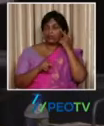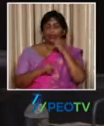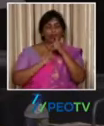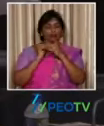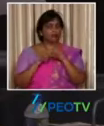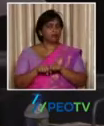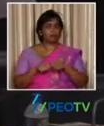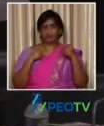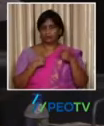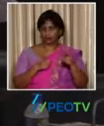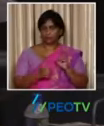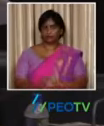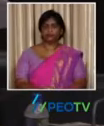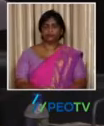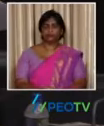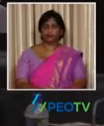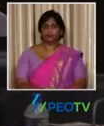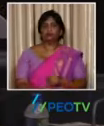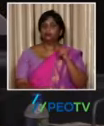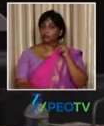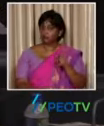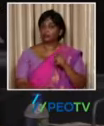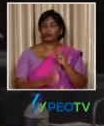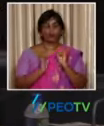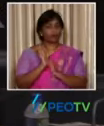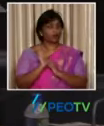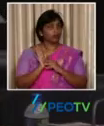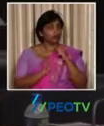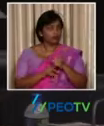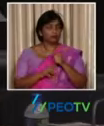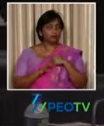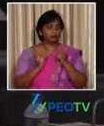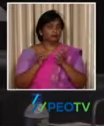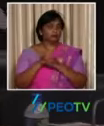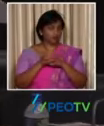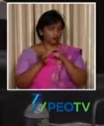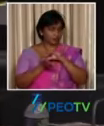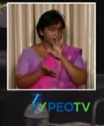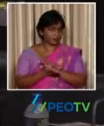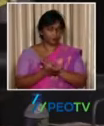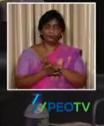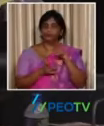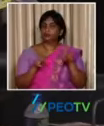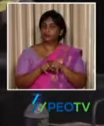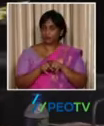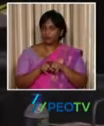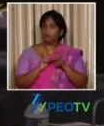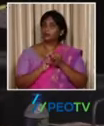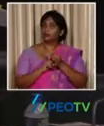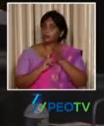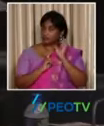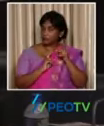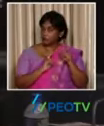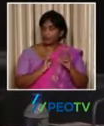that you will set up a commission and the president will appoint commission members of whom he will select the